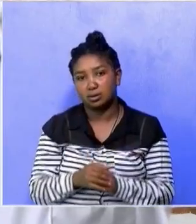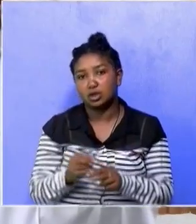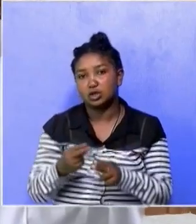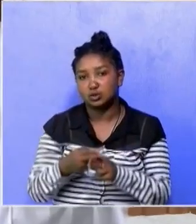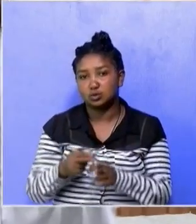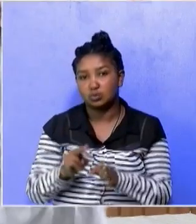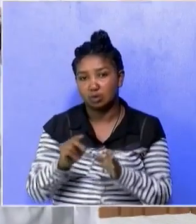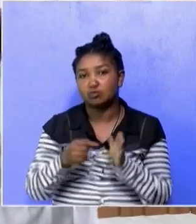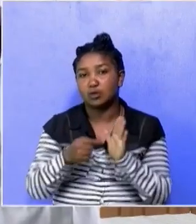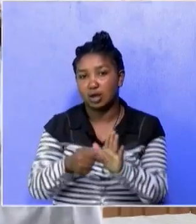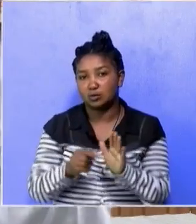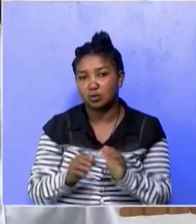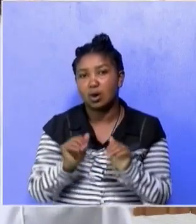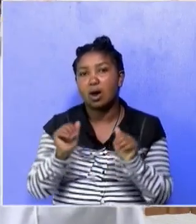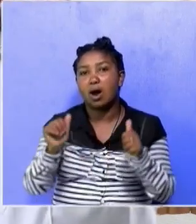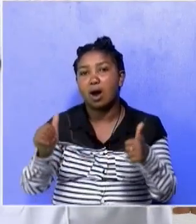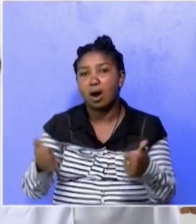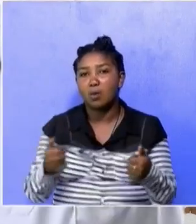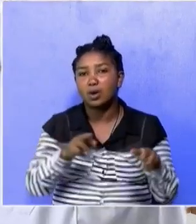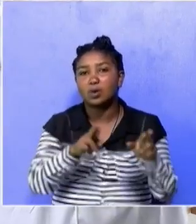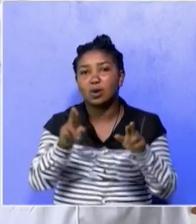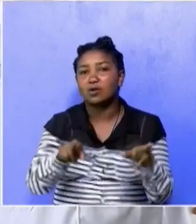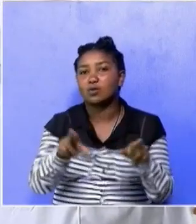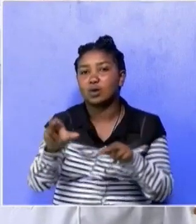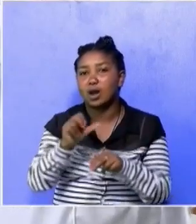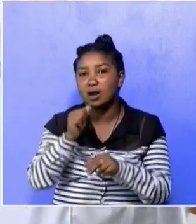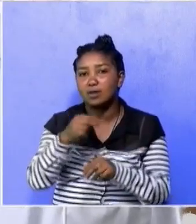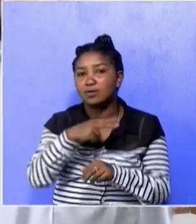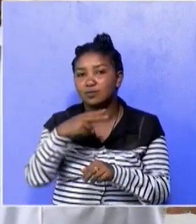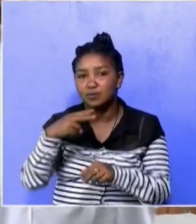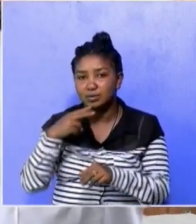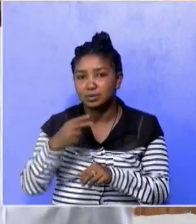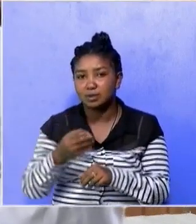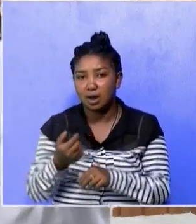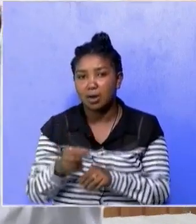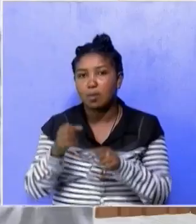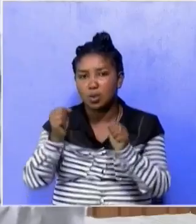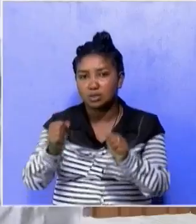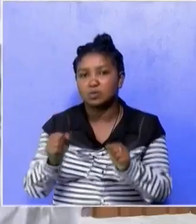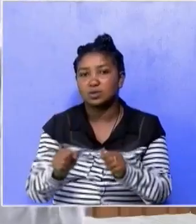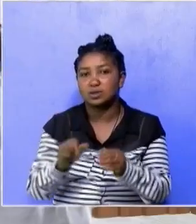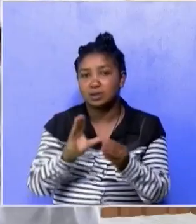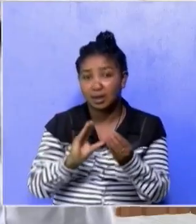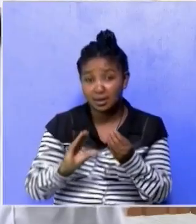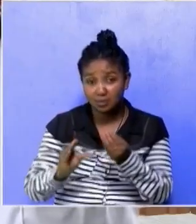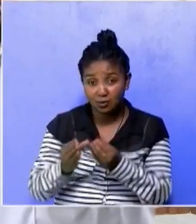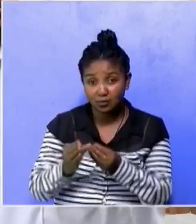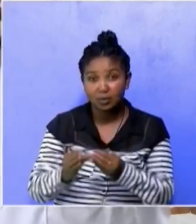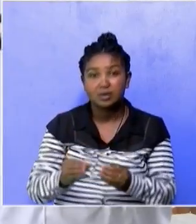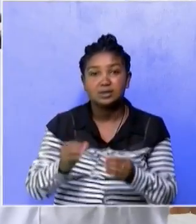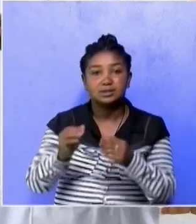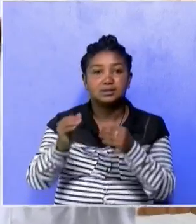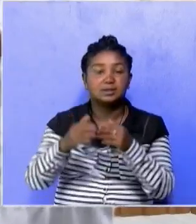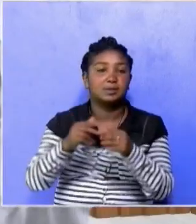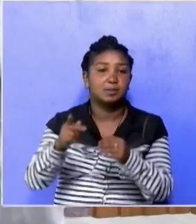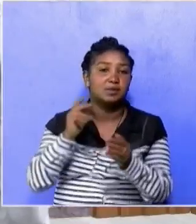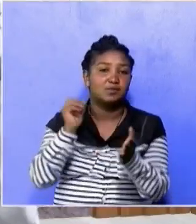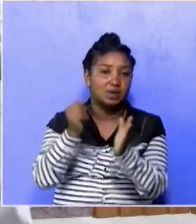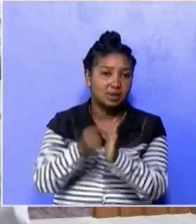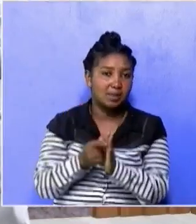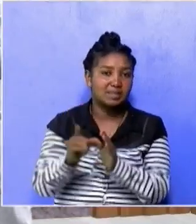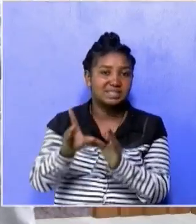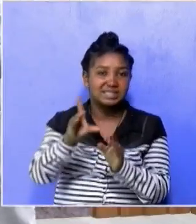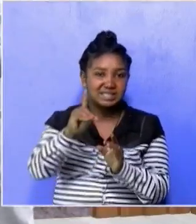I would like to show you that how regular and irregular past verbs are possible in the case of simple past tense. Look, for instance,